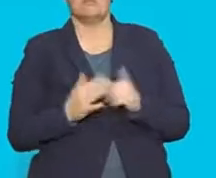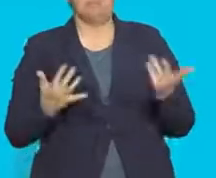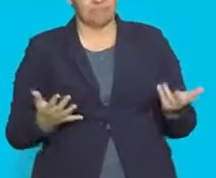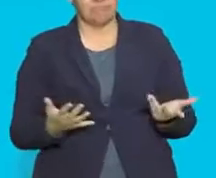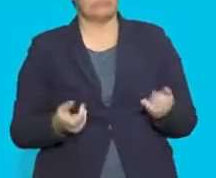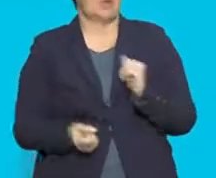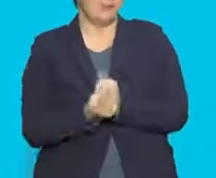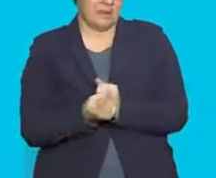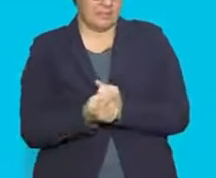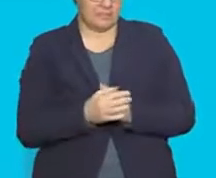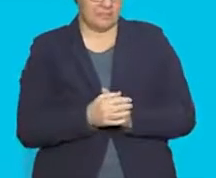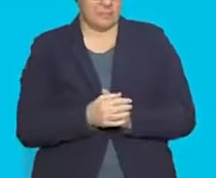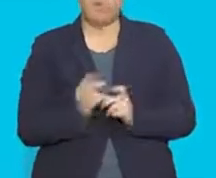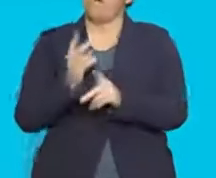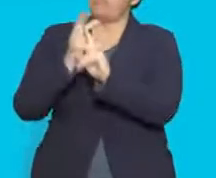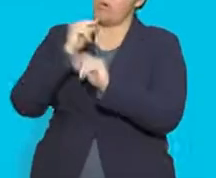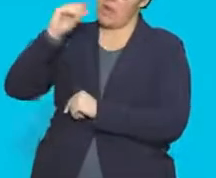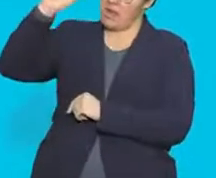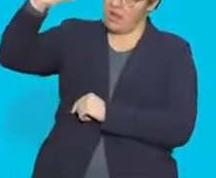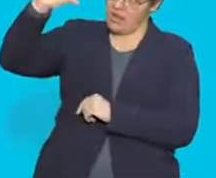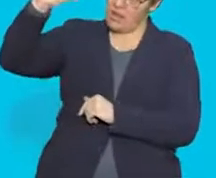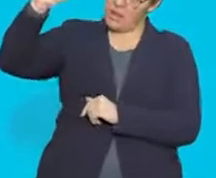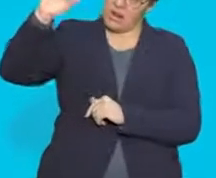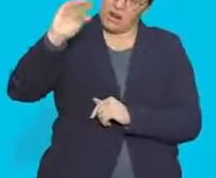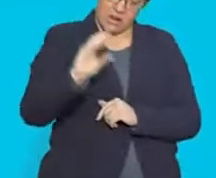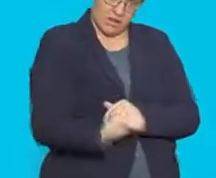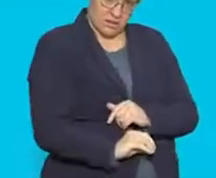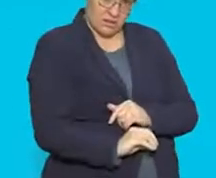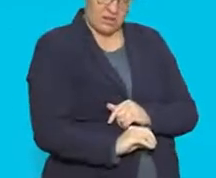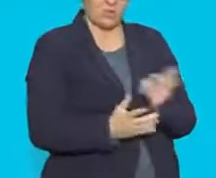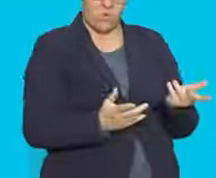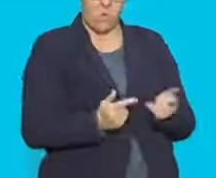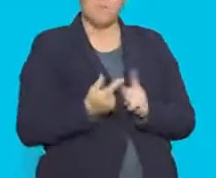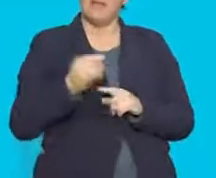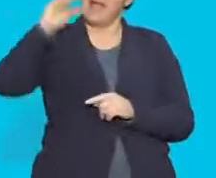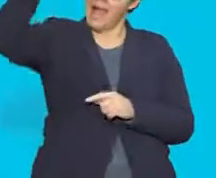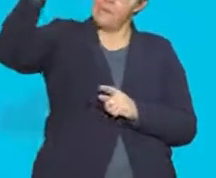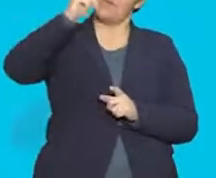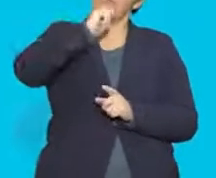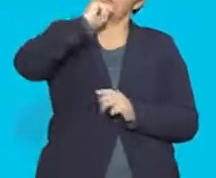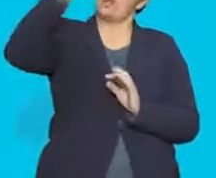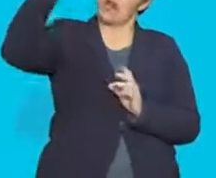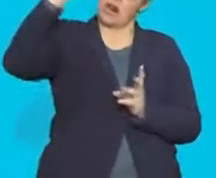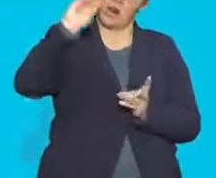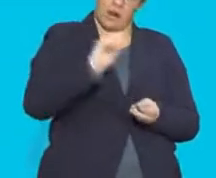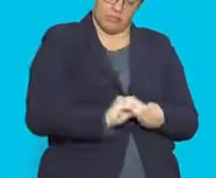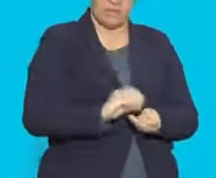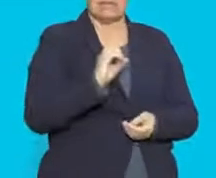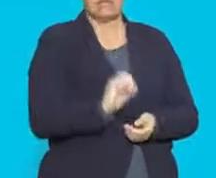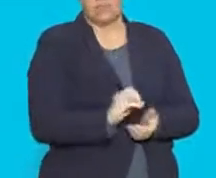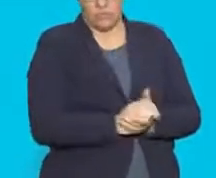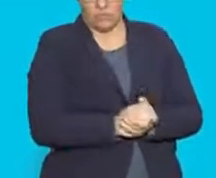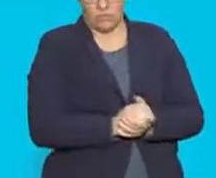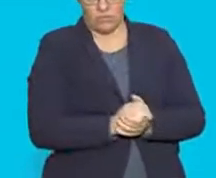zero. That's how a loan works. You borrow money, it's a lot of money that you borrow. It doesn't really matter how much you borrow. But at the end